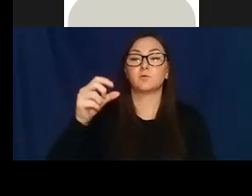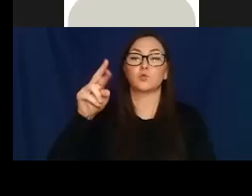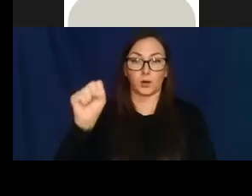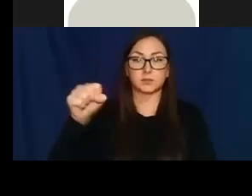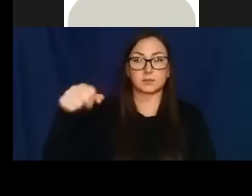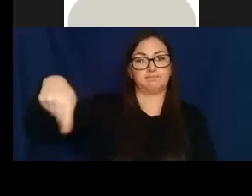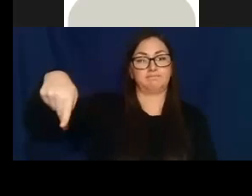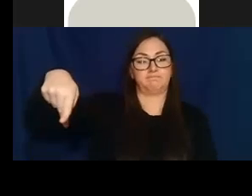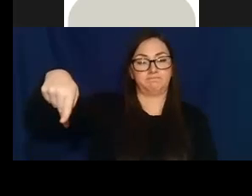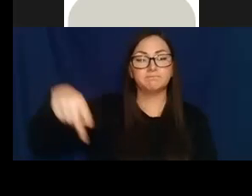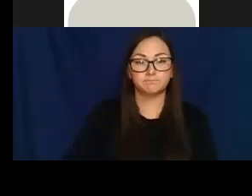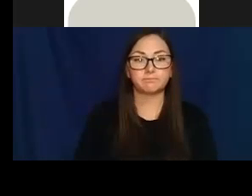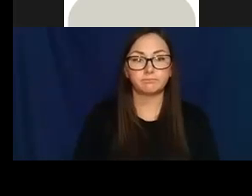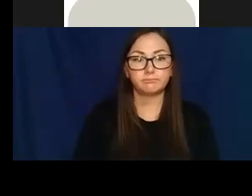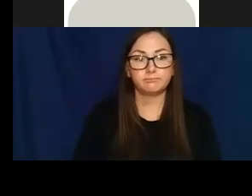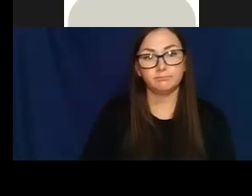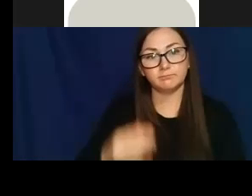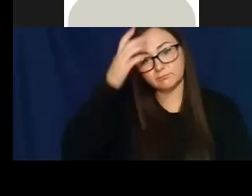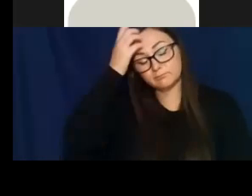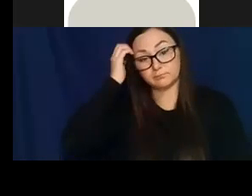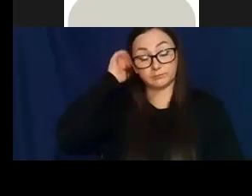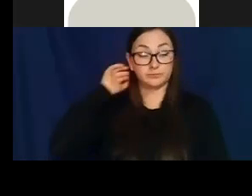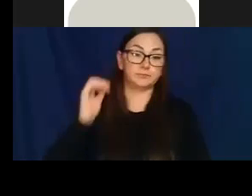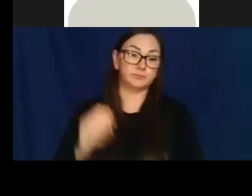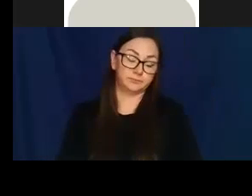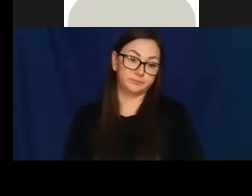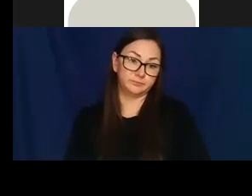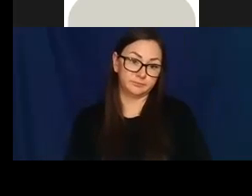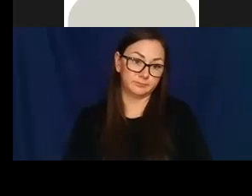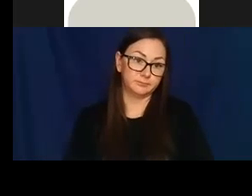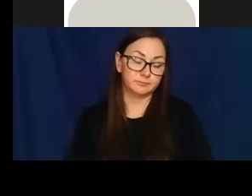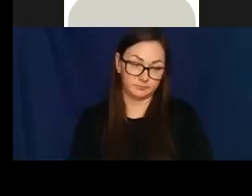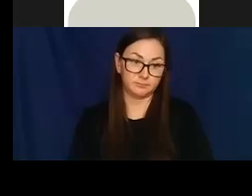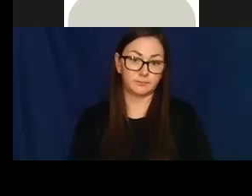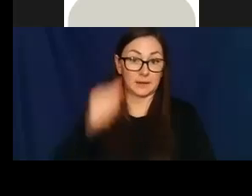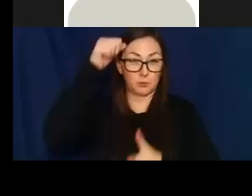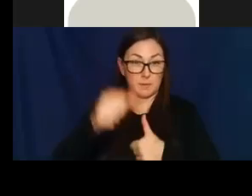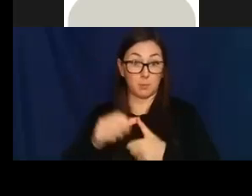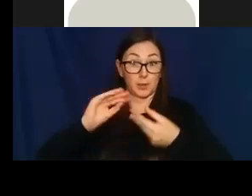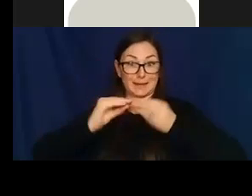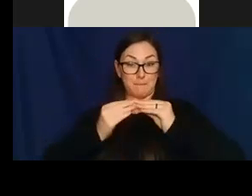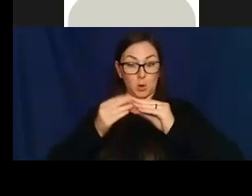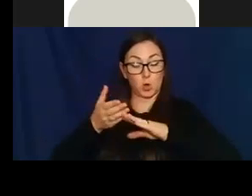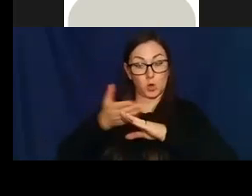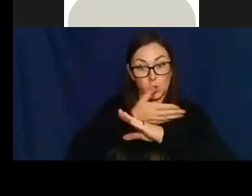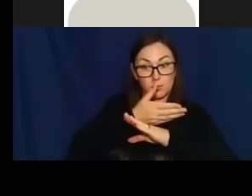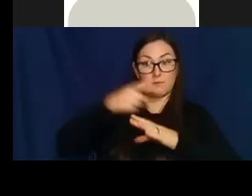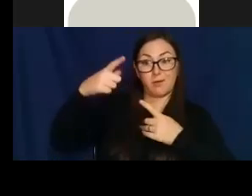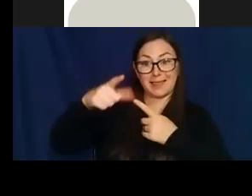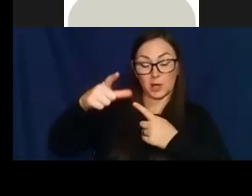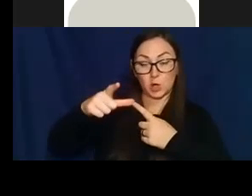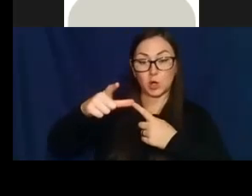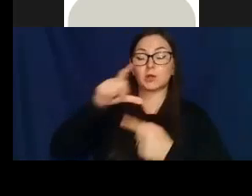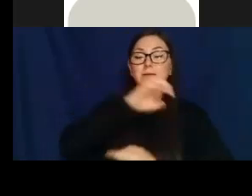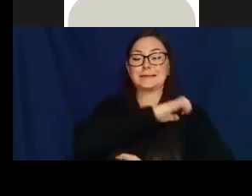Here's 1s2. Remember, the coefficient in front of the orbital is the energy level, which is related to the